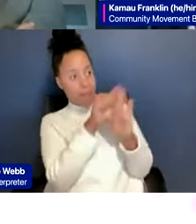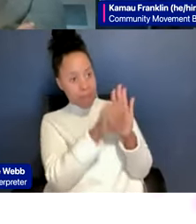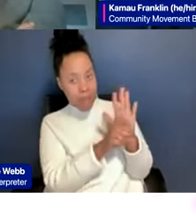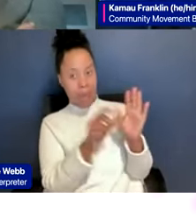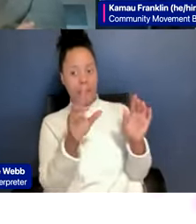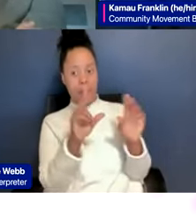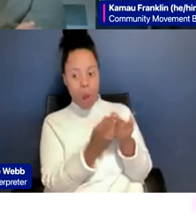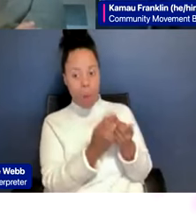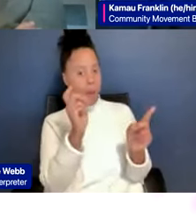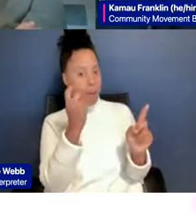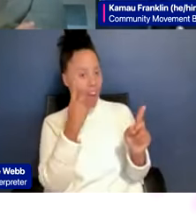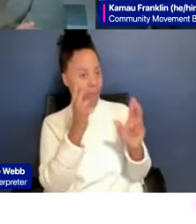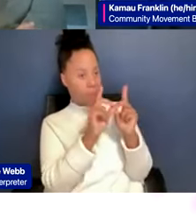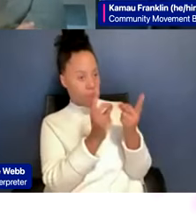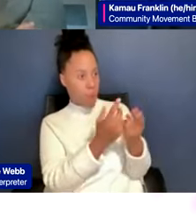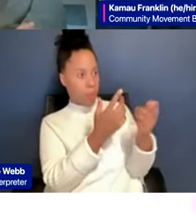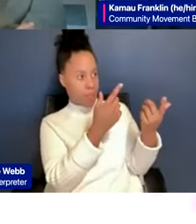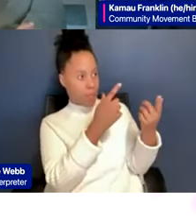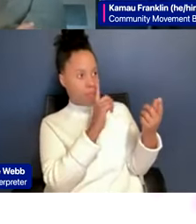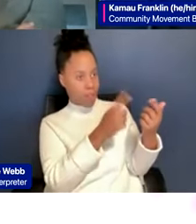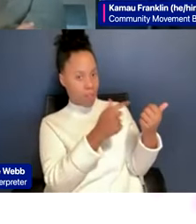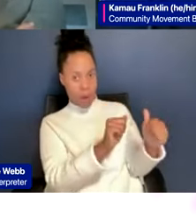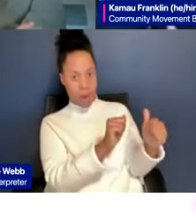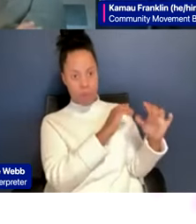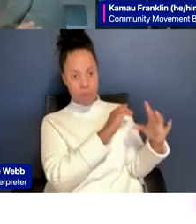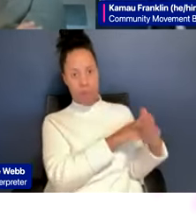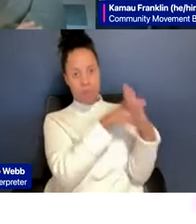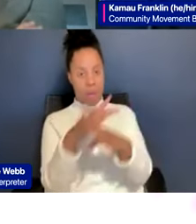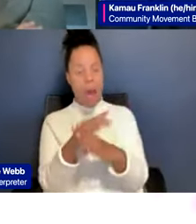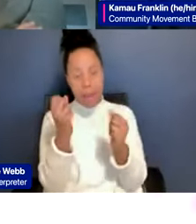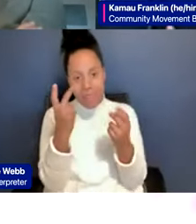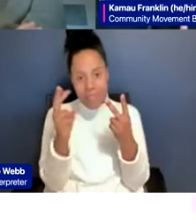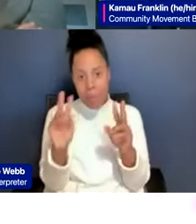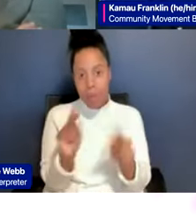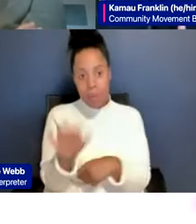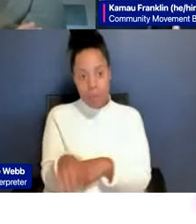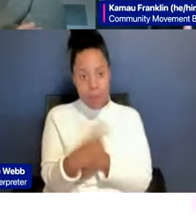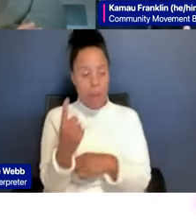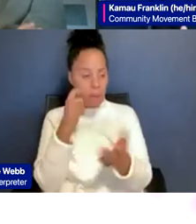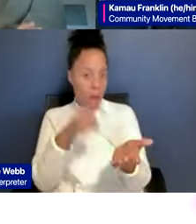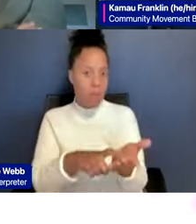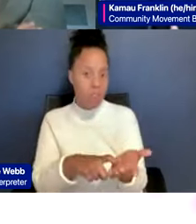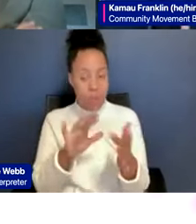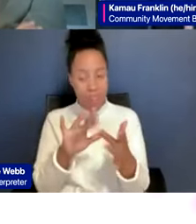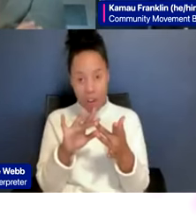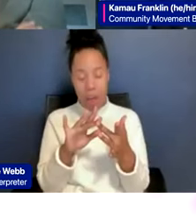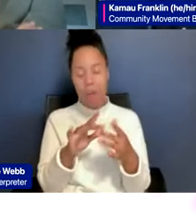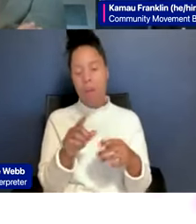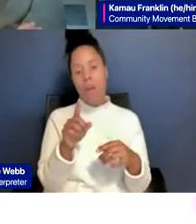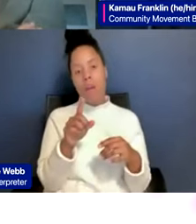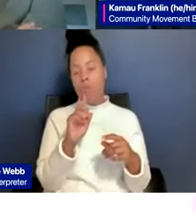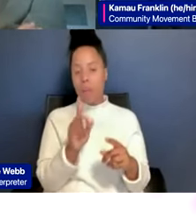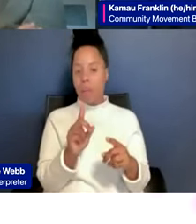as folks would obviously acknowledge, the internet or social media is obviously a mixed bag because we don't control